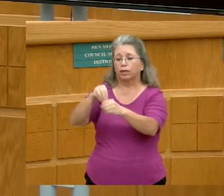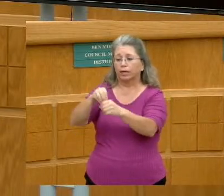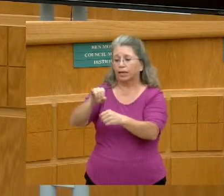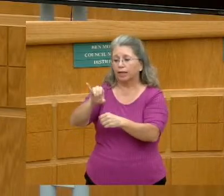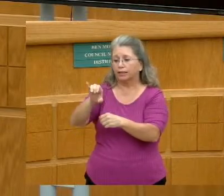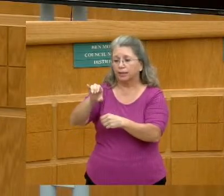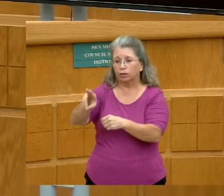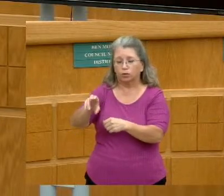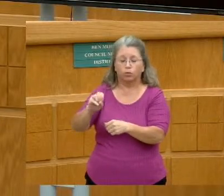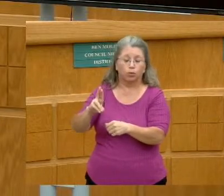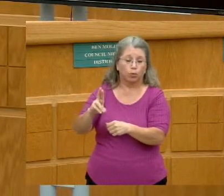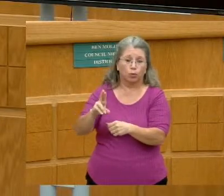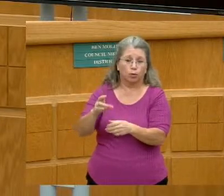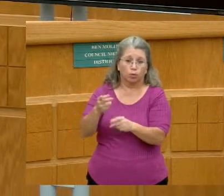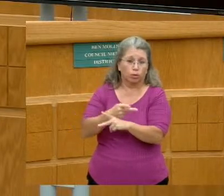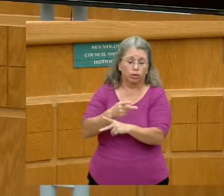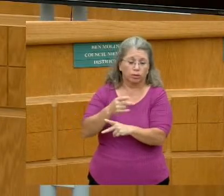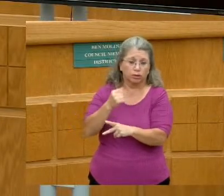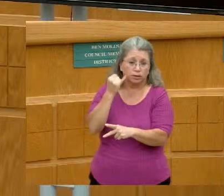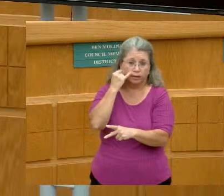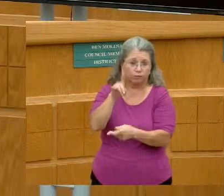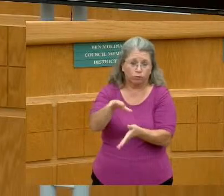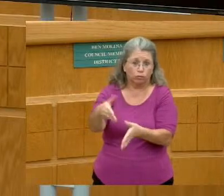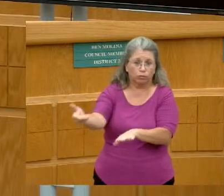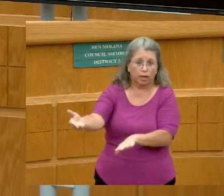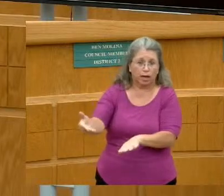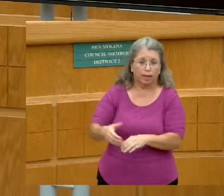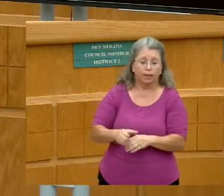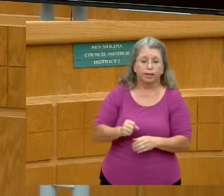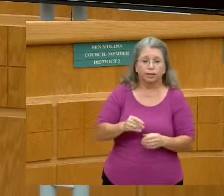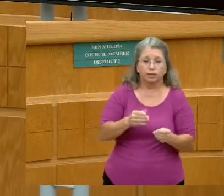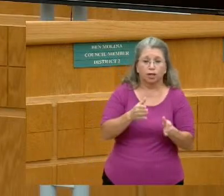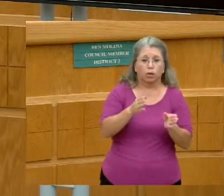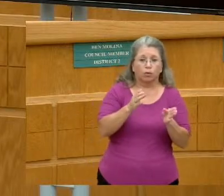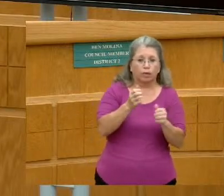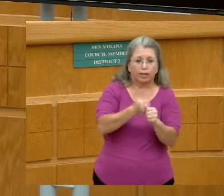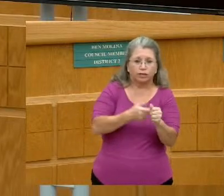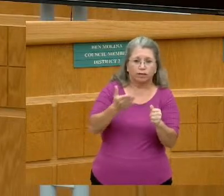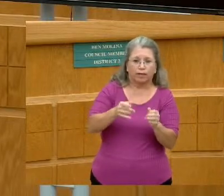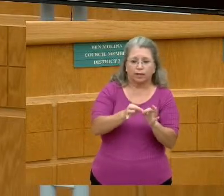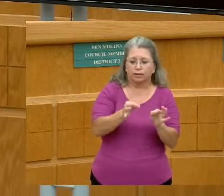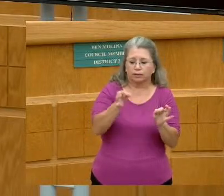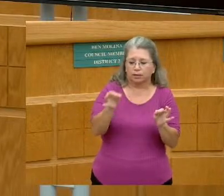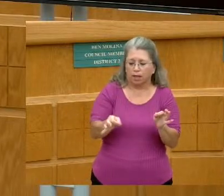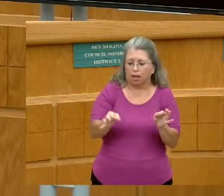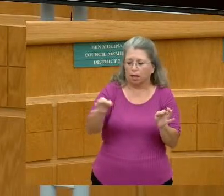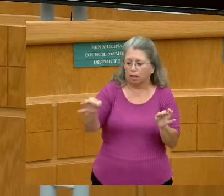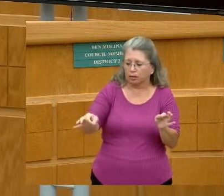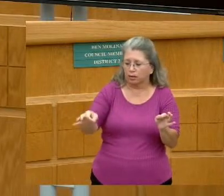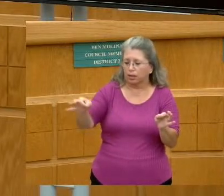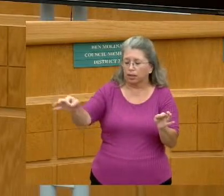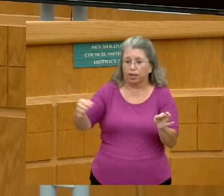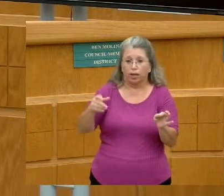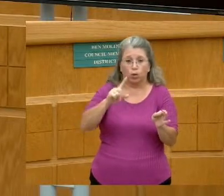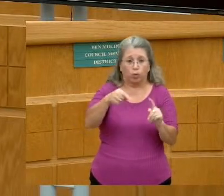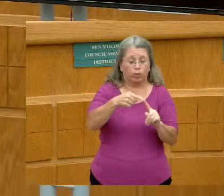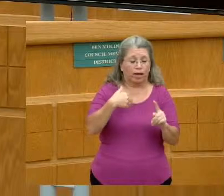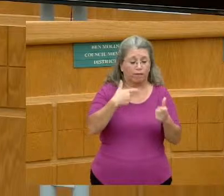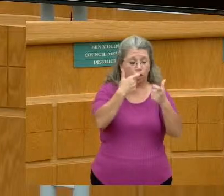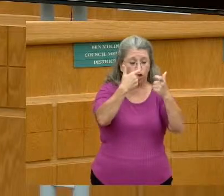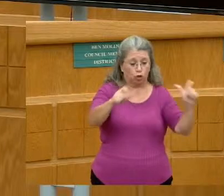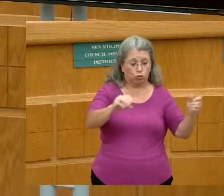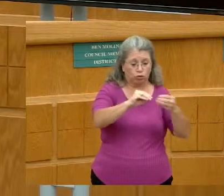making it and surviving COVID-19. So there's going to be delays. So we have a huge amount of new cases per day, and we're going to